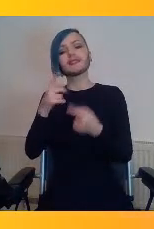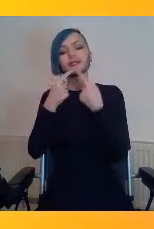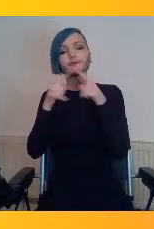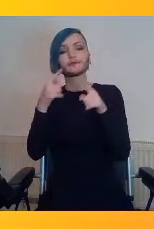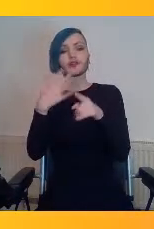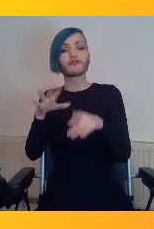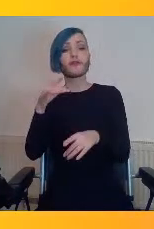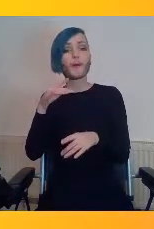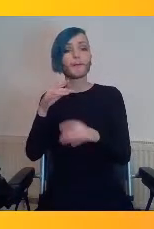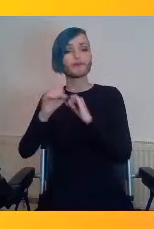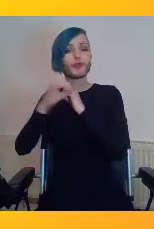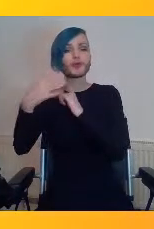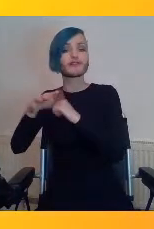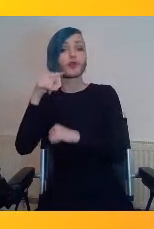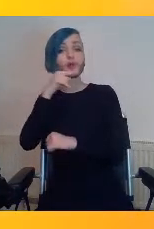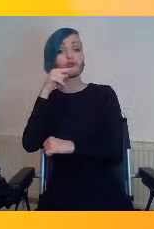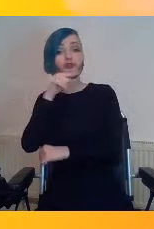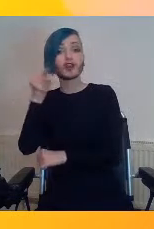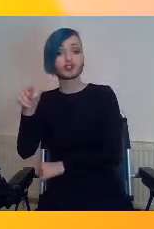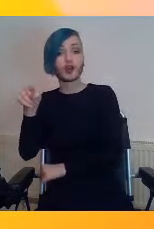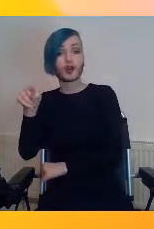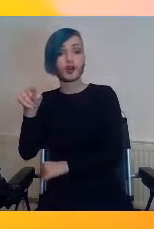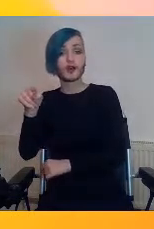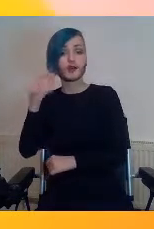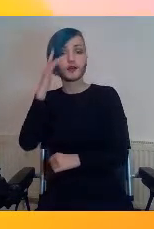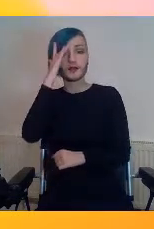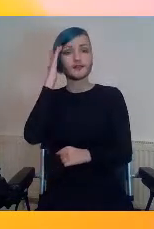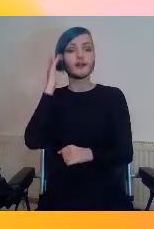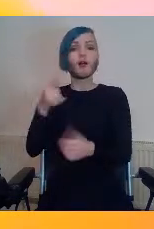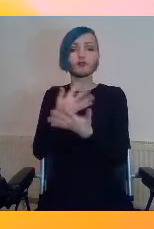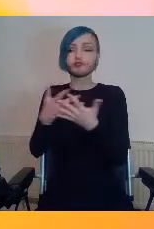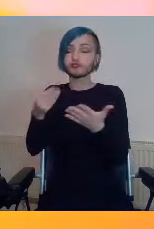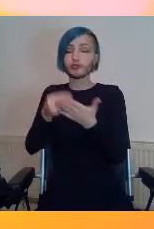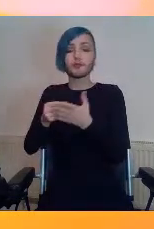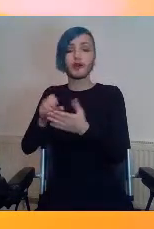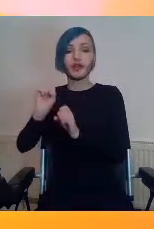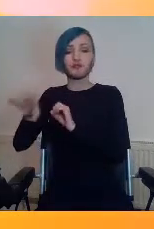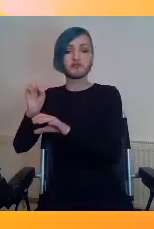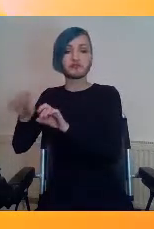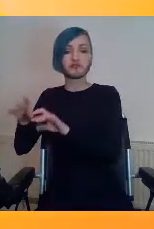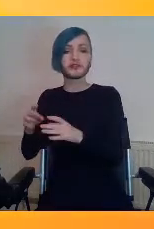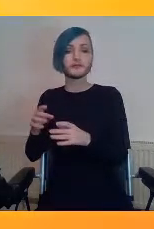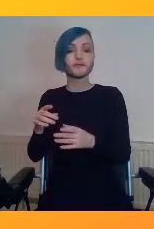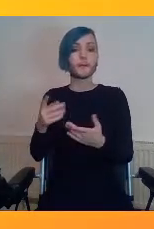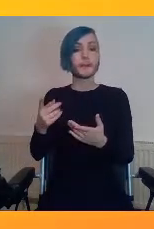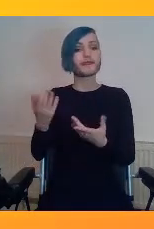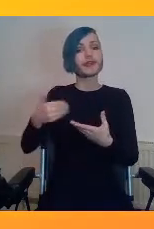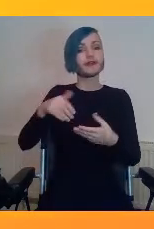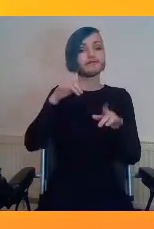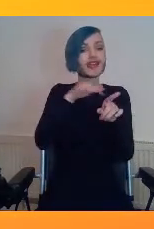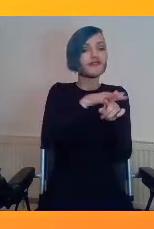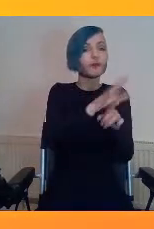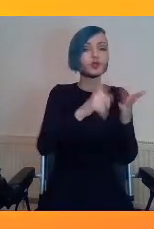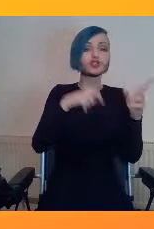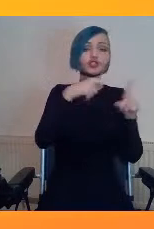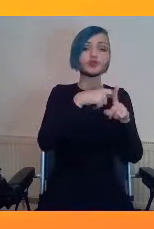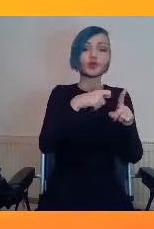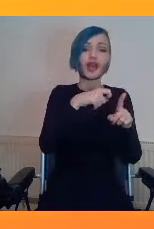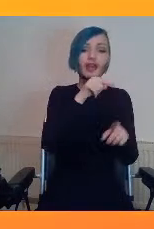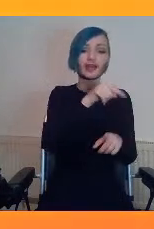are putting a lot of money, financing a lot of English-speaking channels, also in